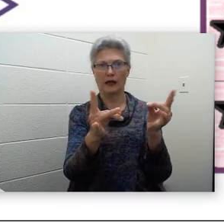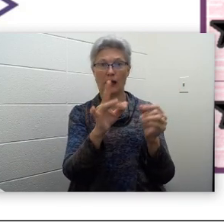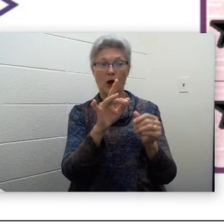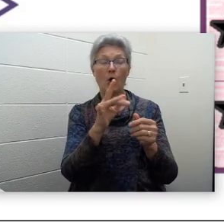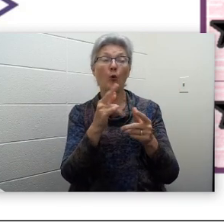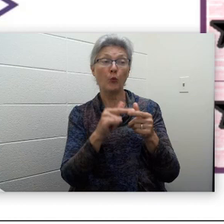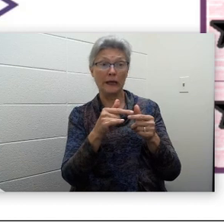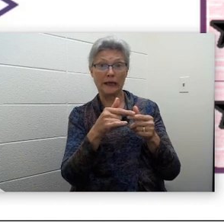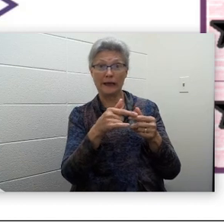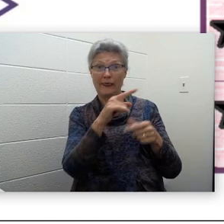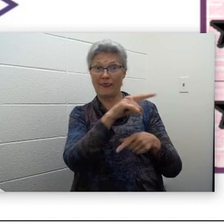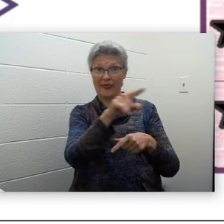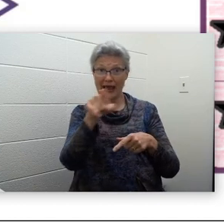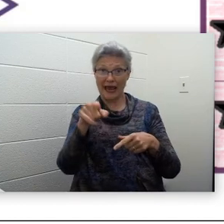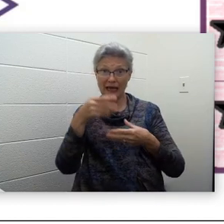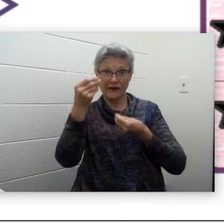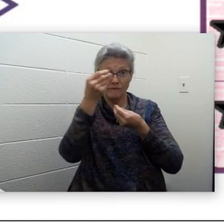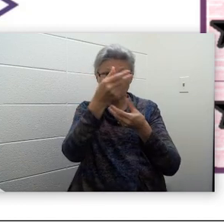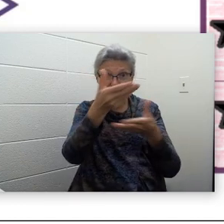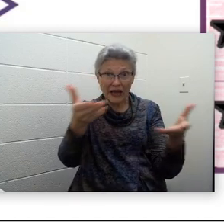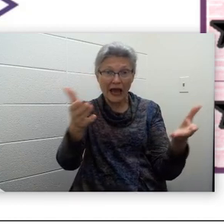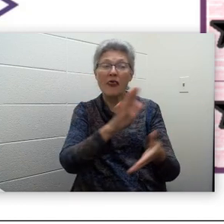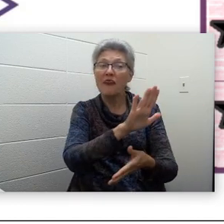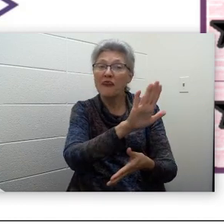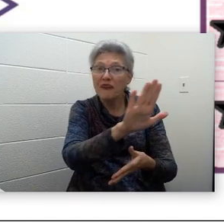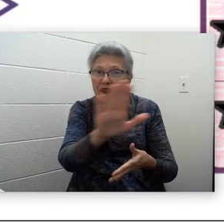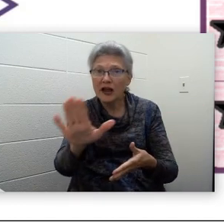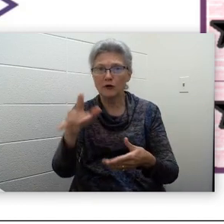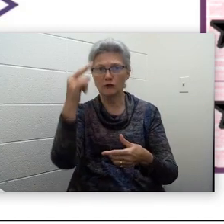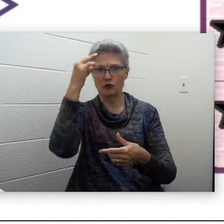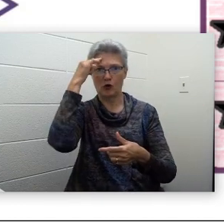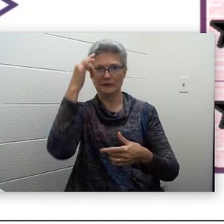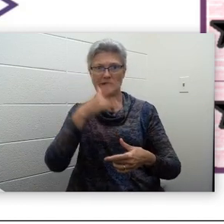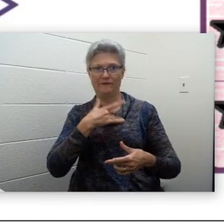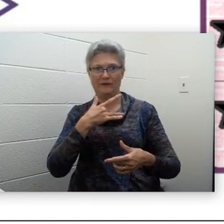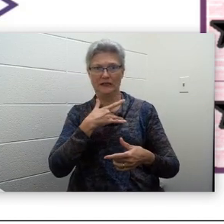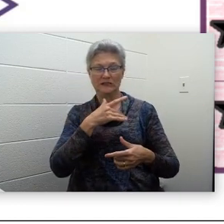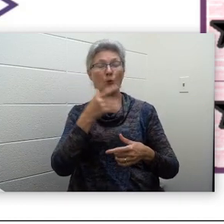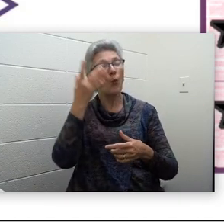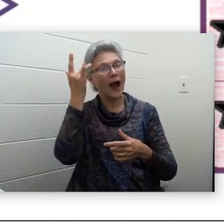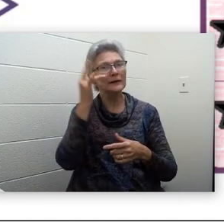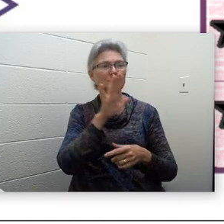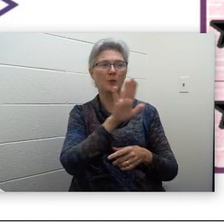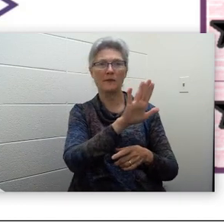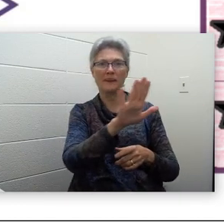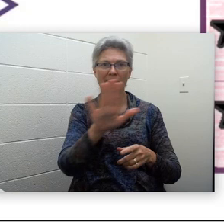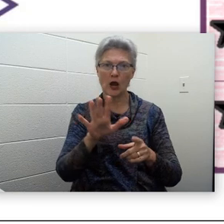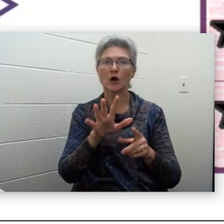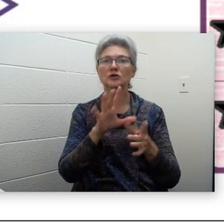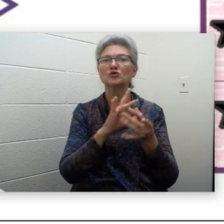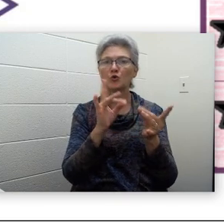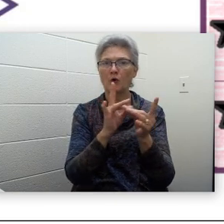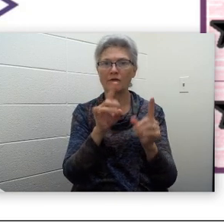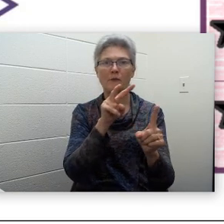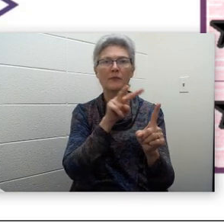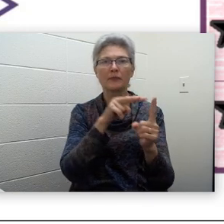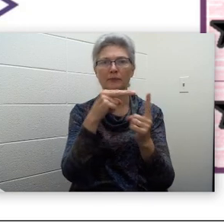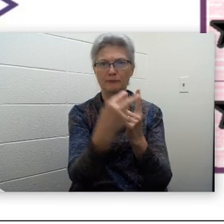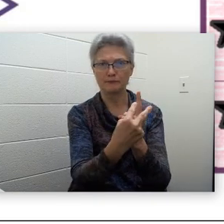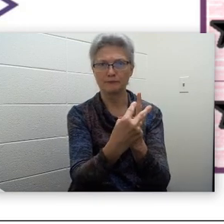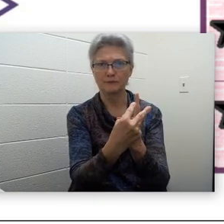feelings because it's from their own perspective or viewpoint. You'll typically also hear the pronouns or